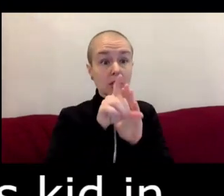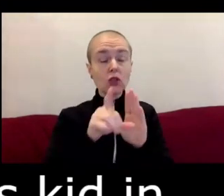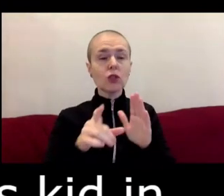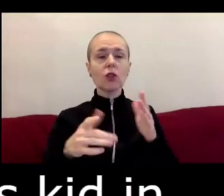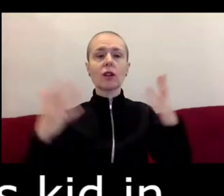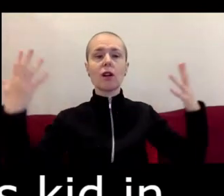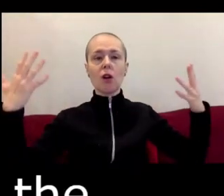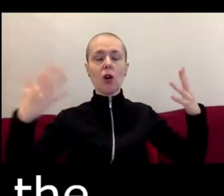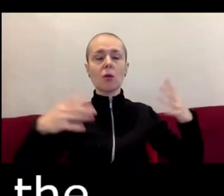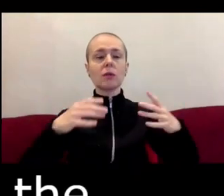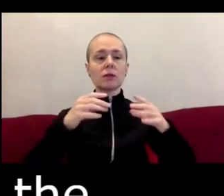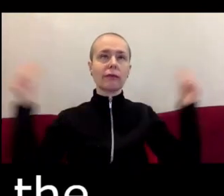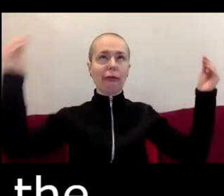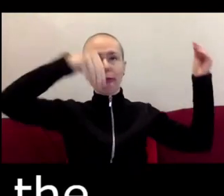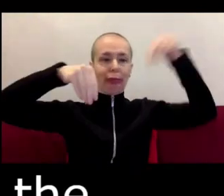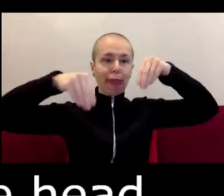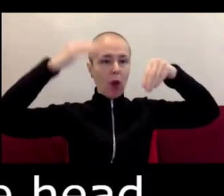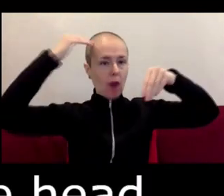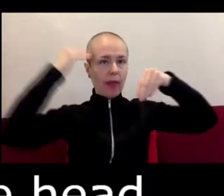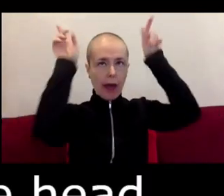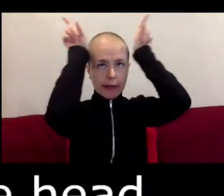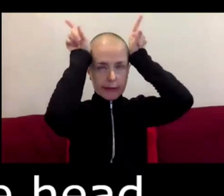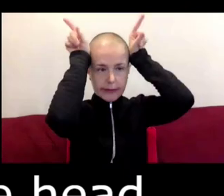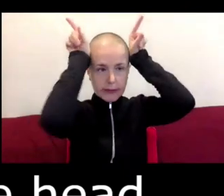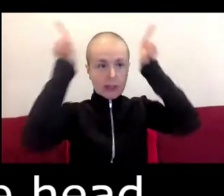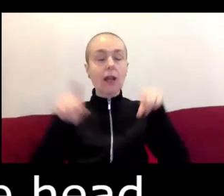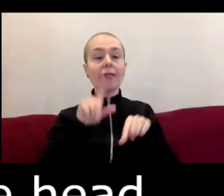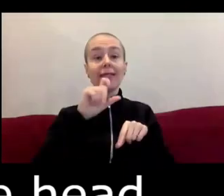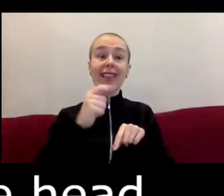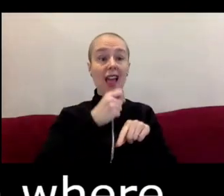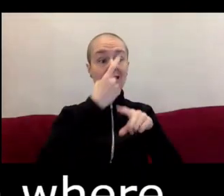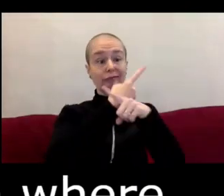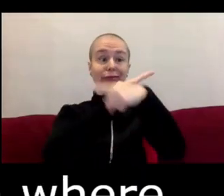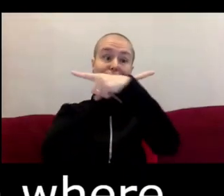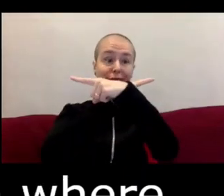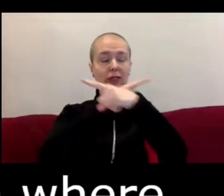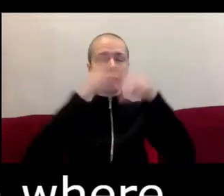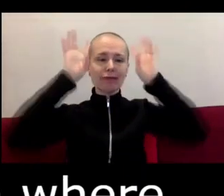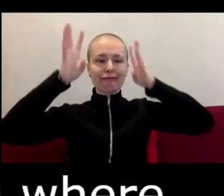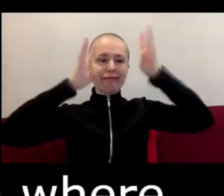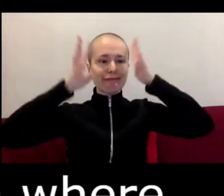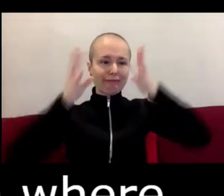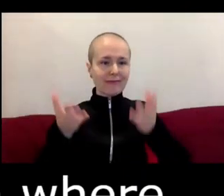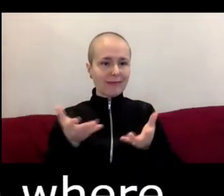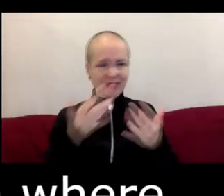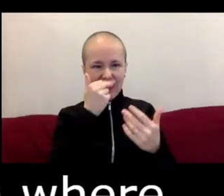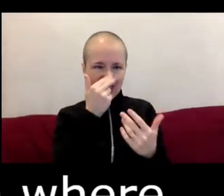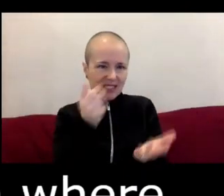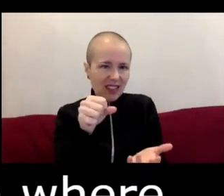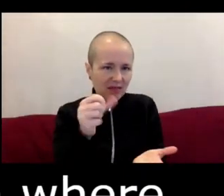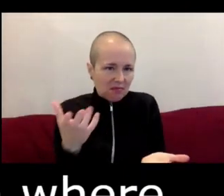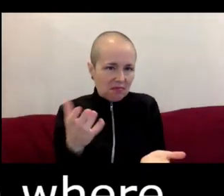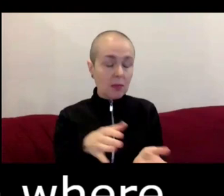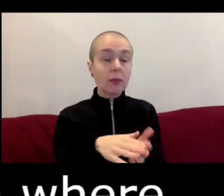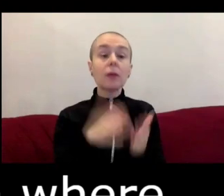basically like on the head, maybe some legs on where the arms go, he just kind of put them together in a funny way. Now, he